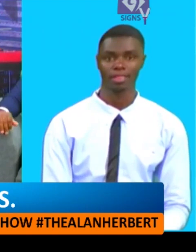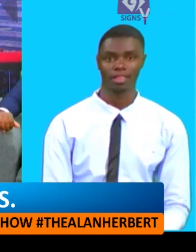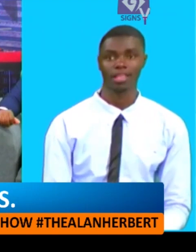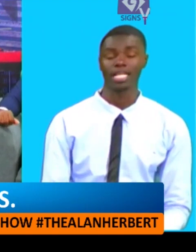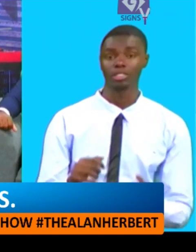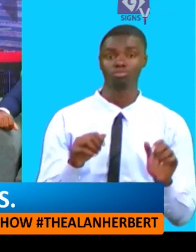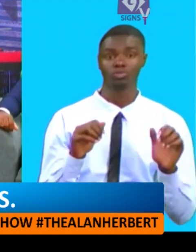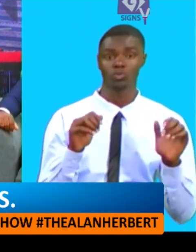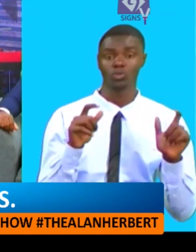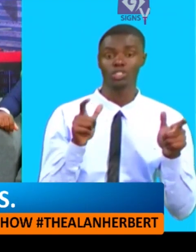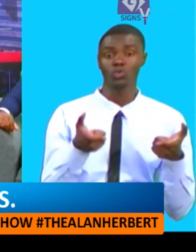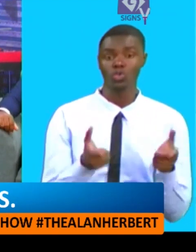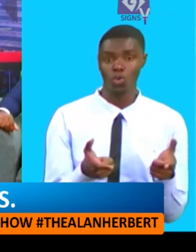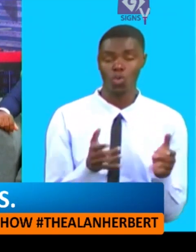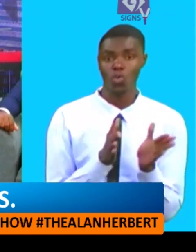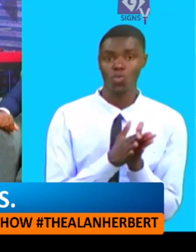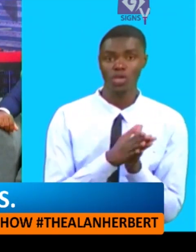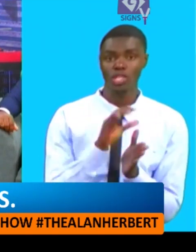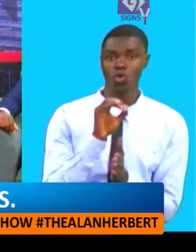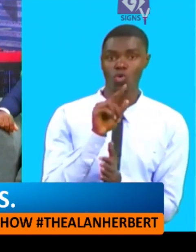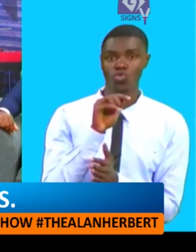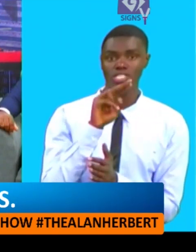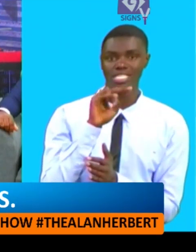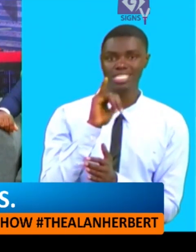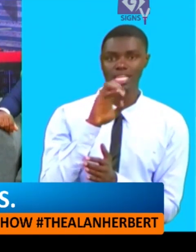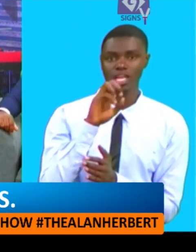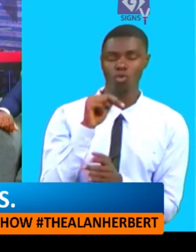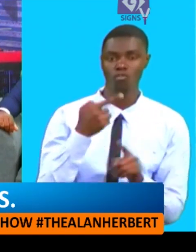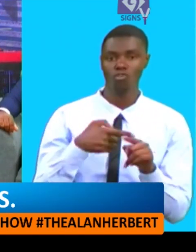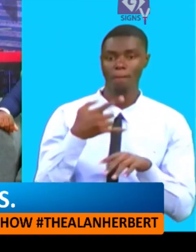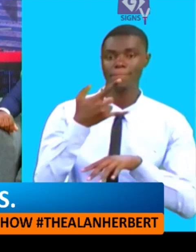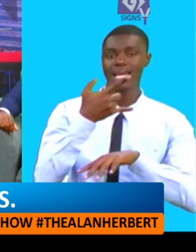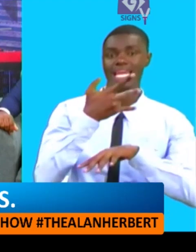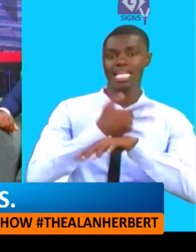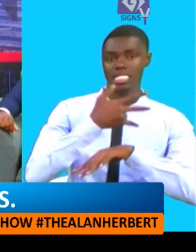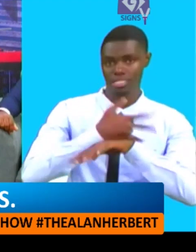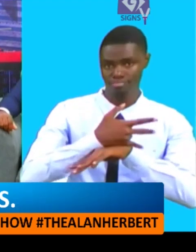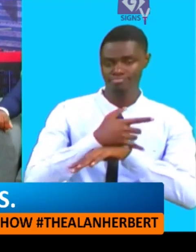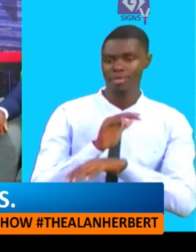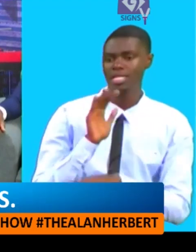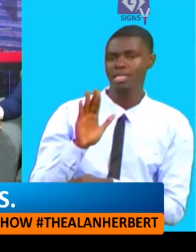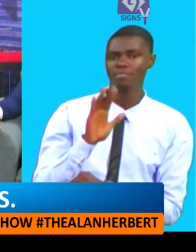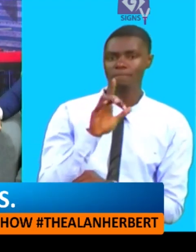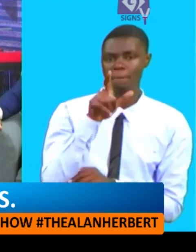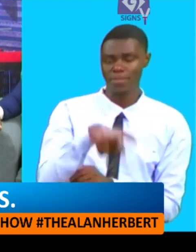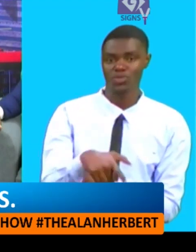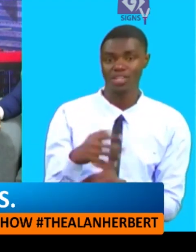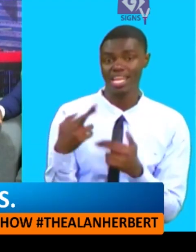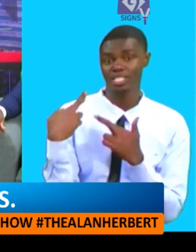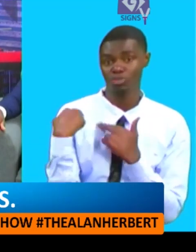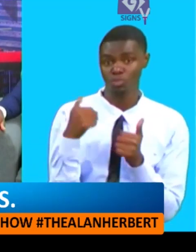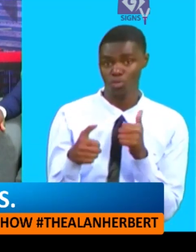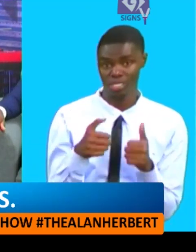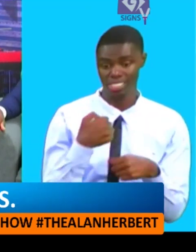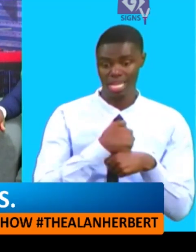are in studio with Mr. Otieno from the NHIF. He is one of the people who are in charge